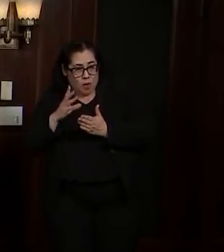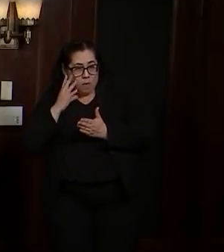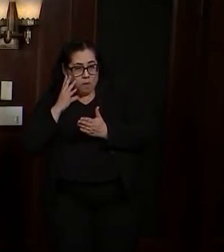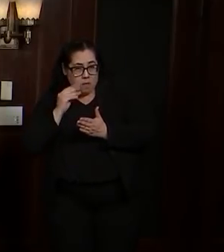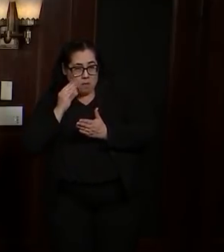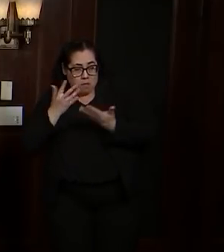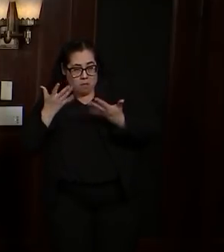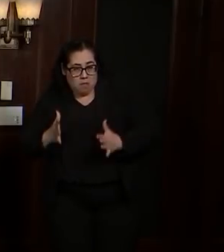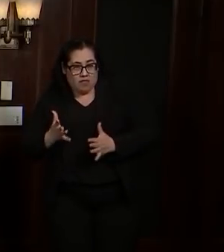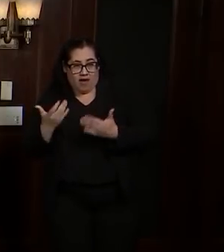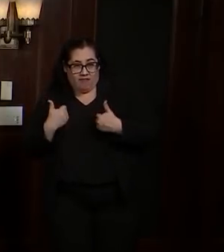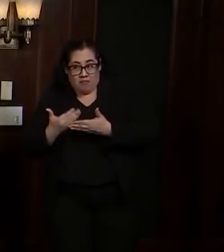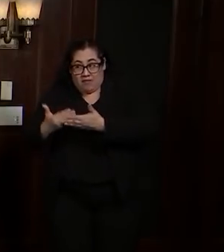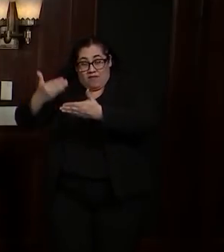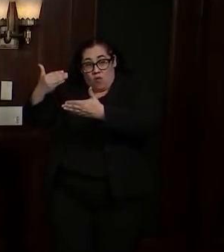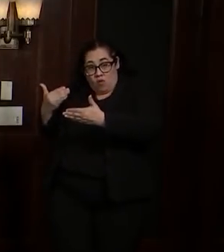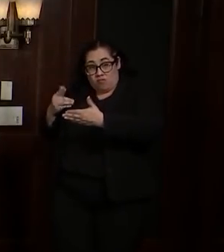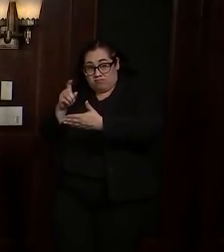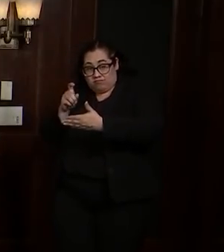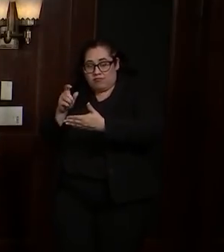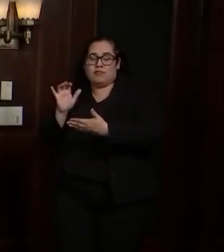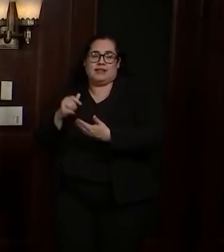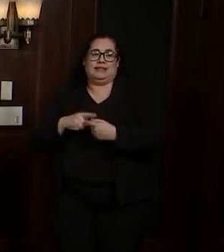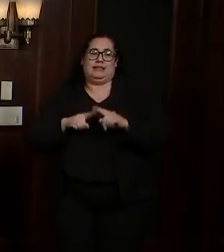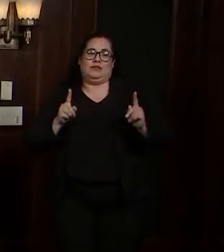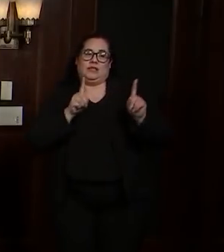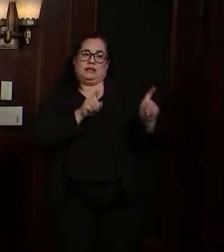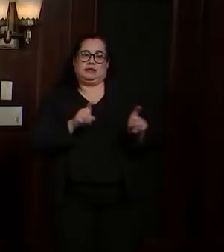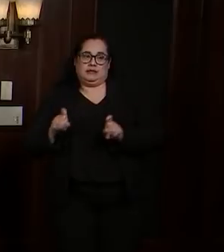this virus at some point in time? Thank you.